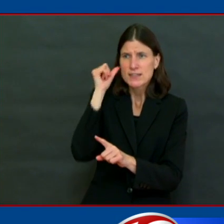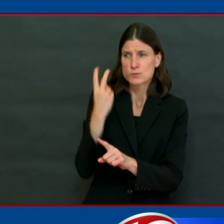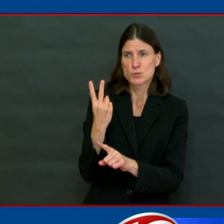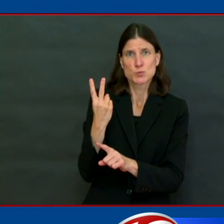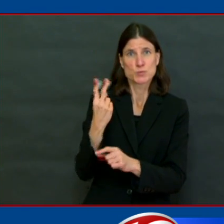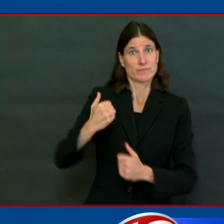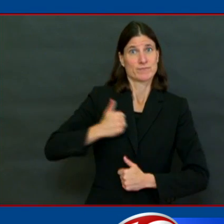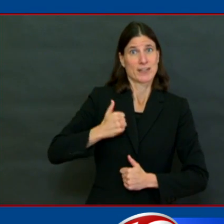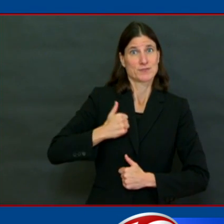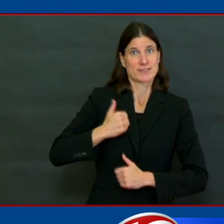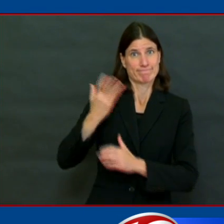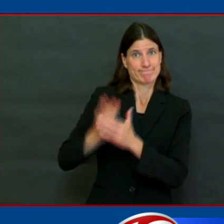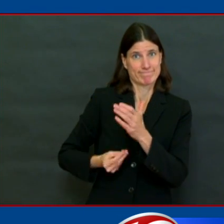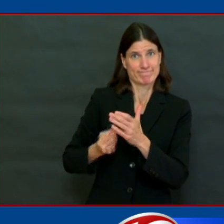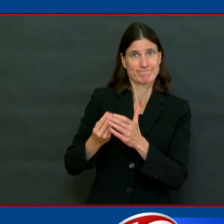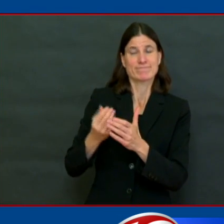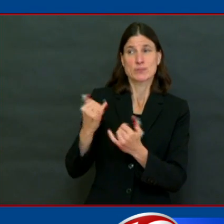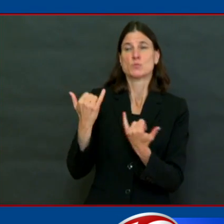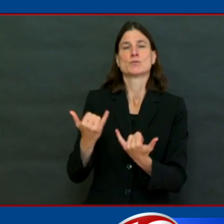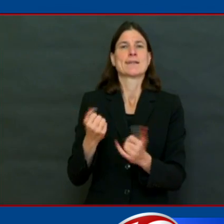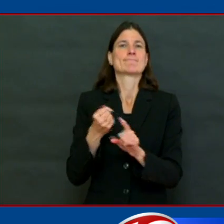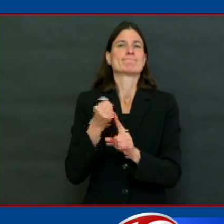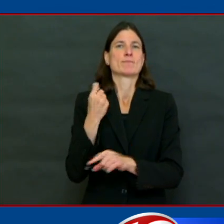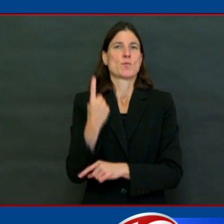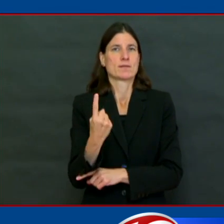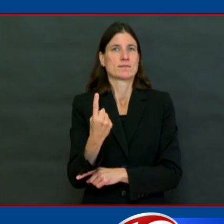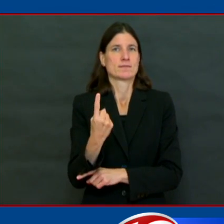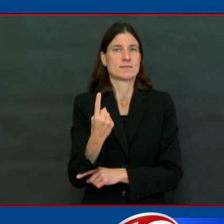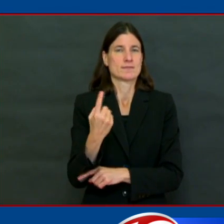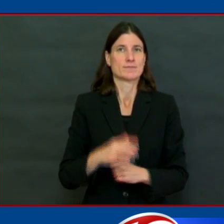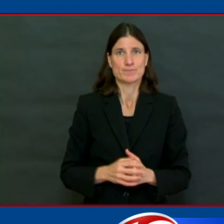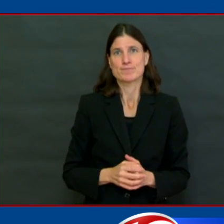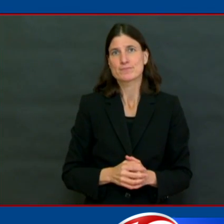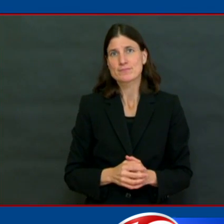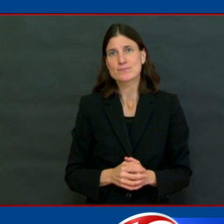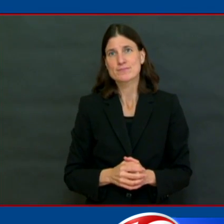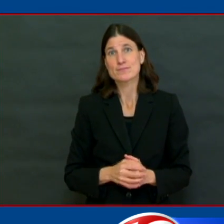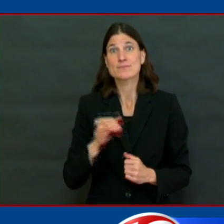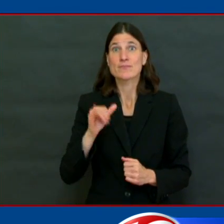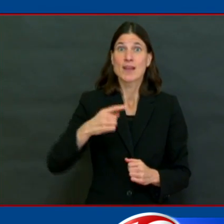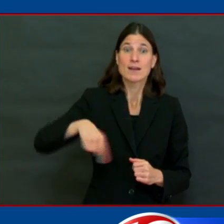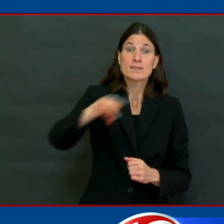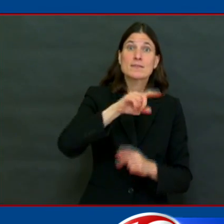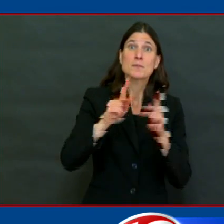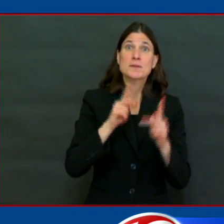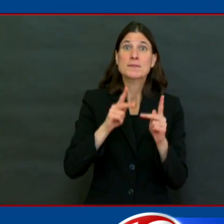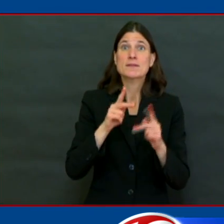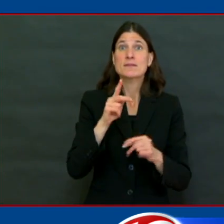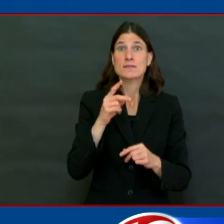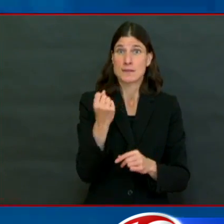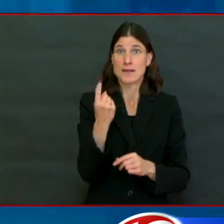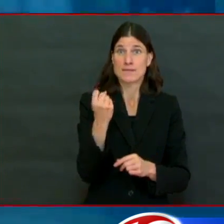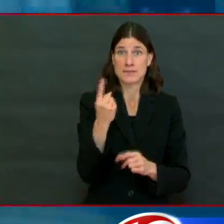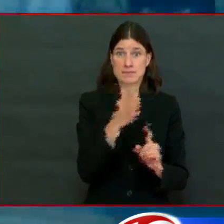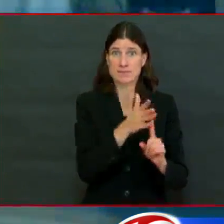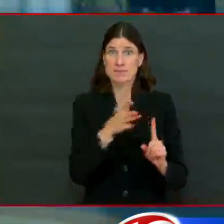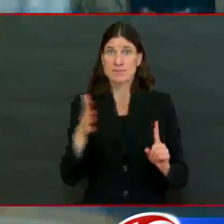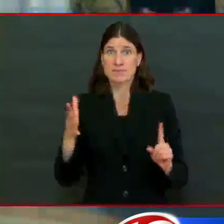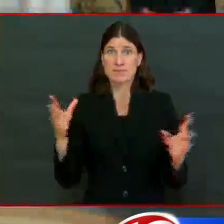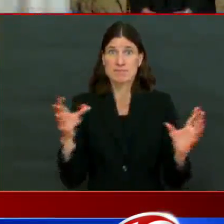yesterday. The passing of these people and the people we have lost in the last several